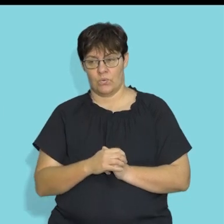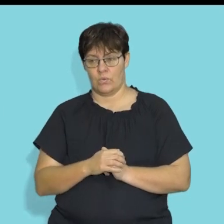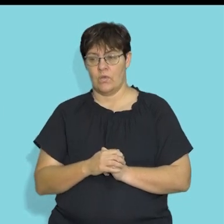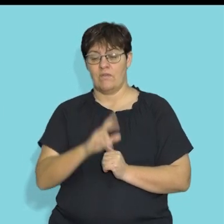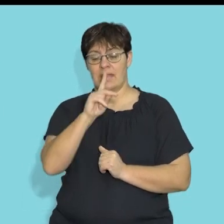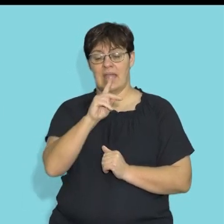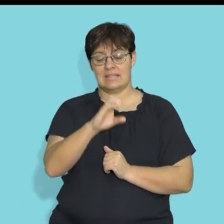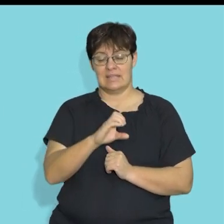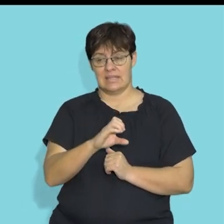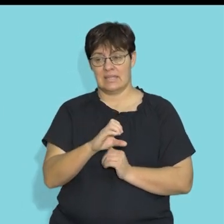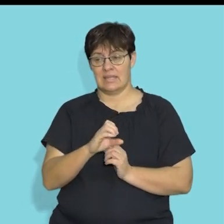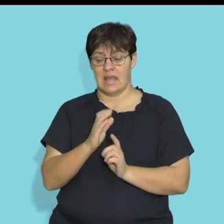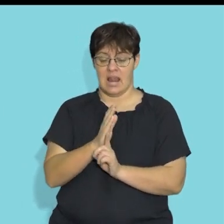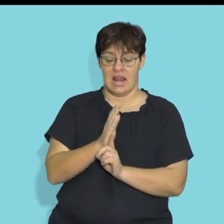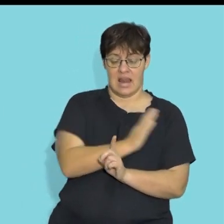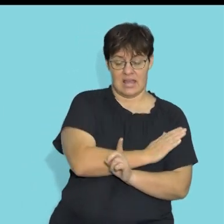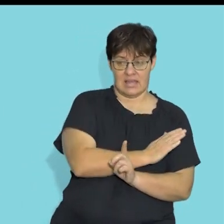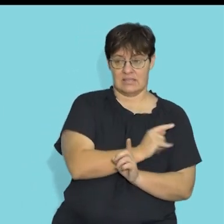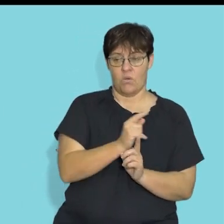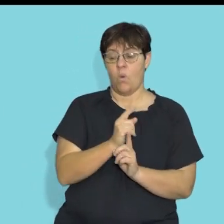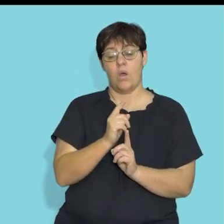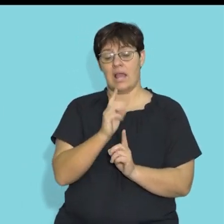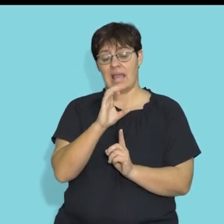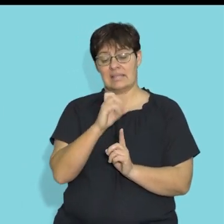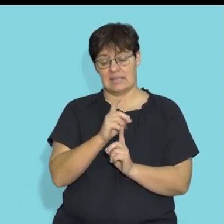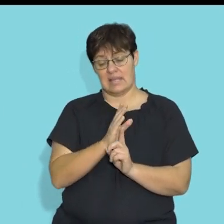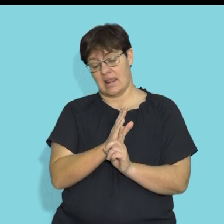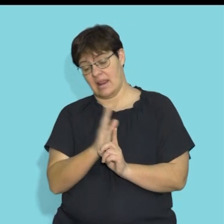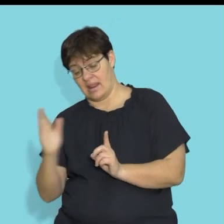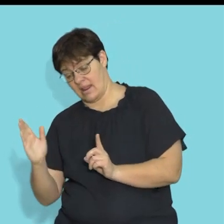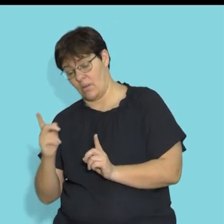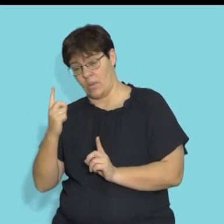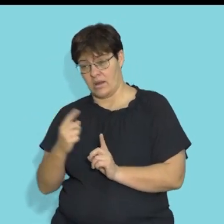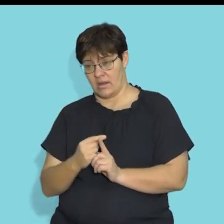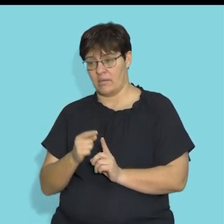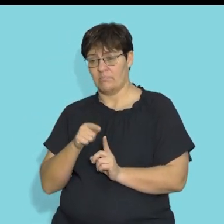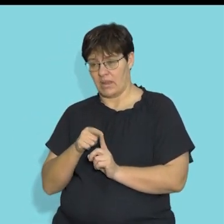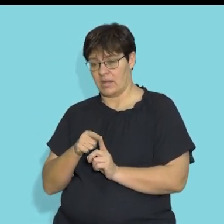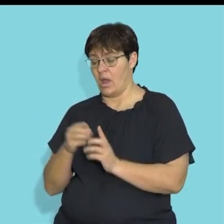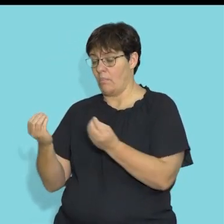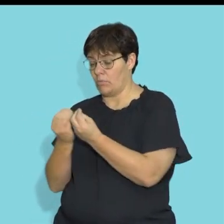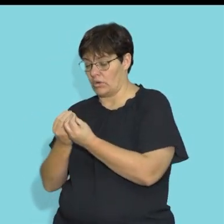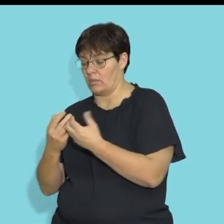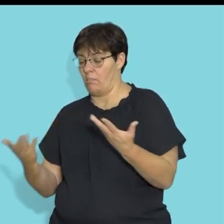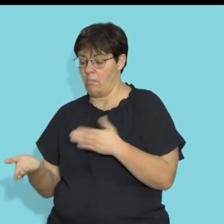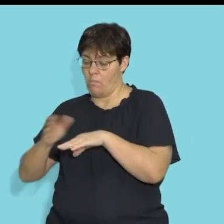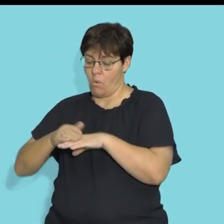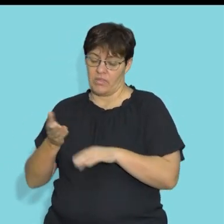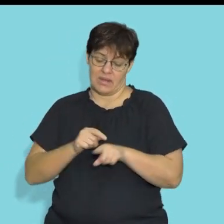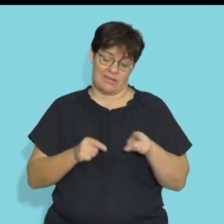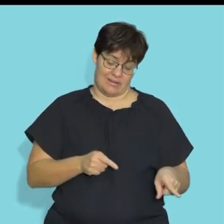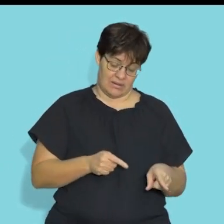When Kc is bigger than 1, your products are more than your reactants. And